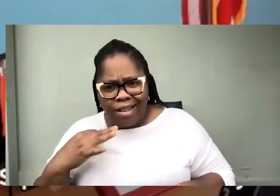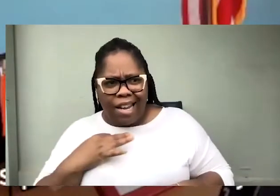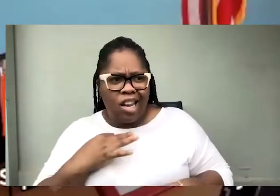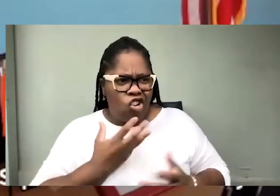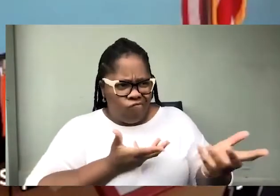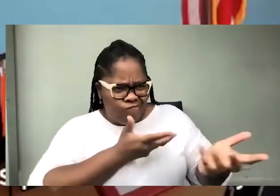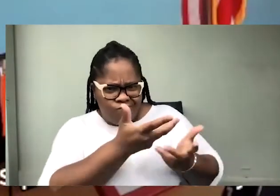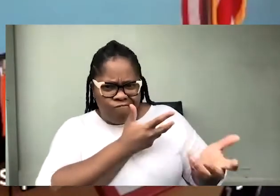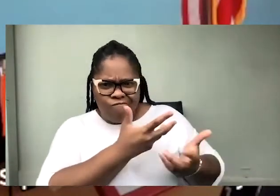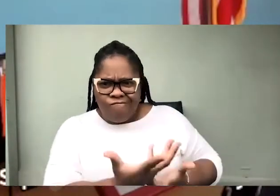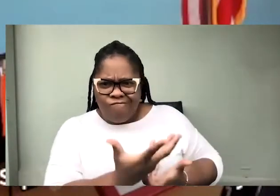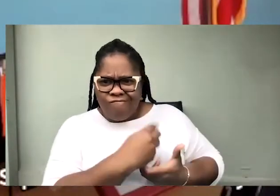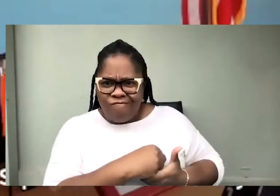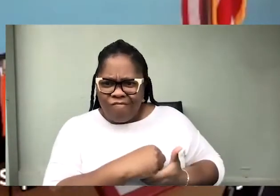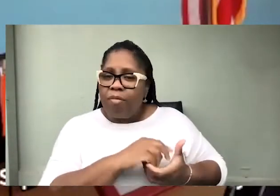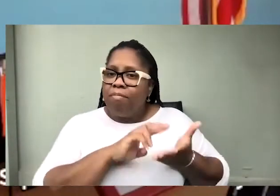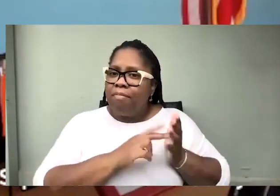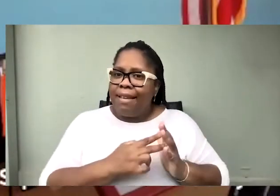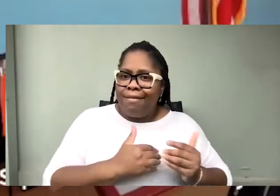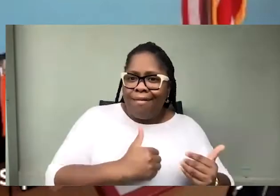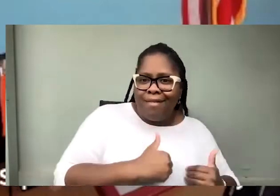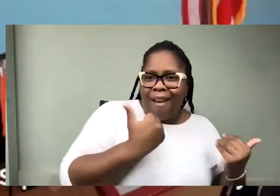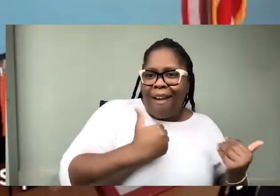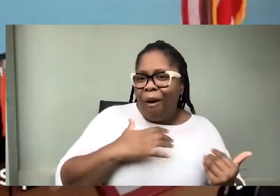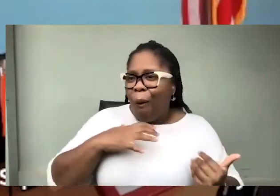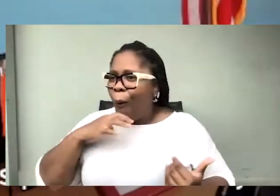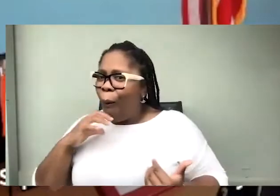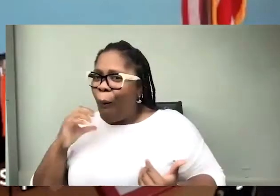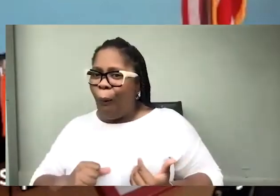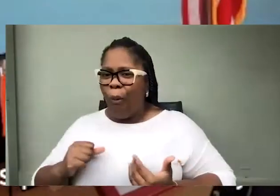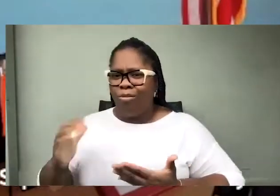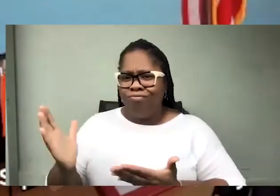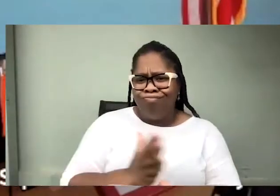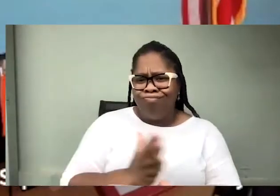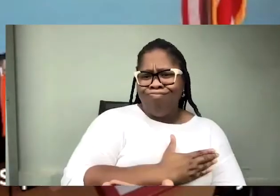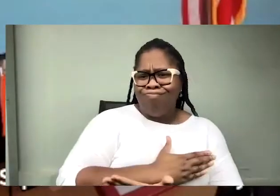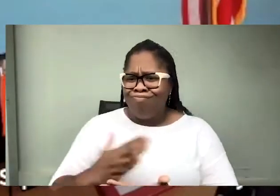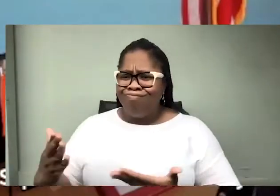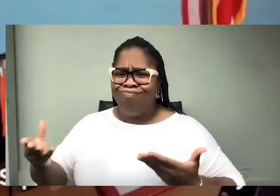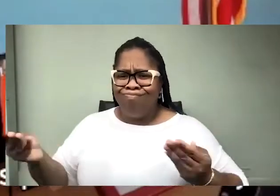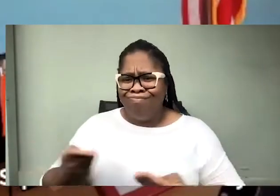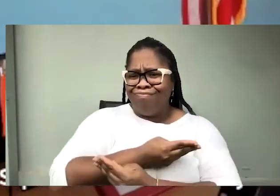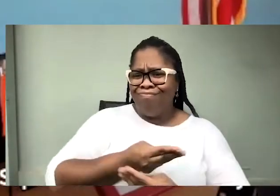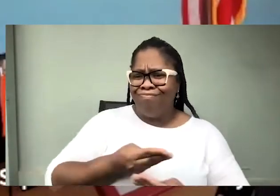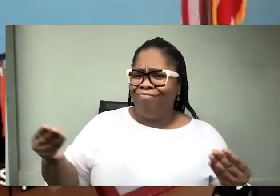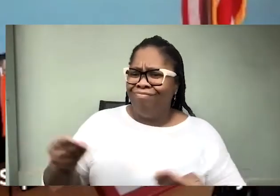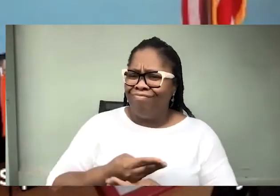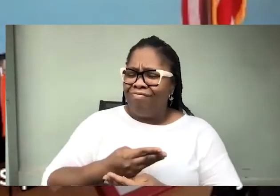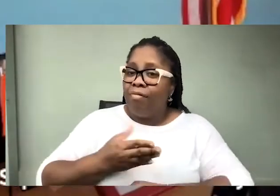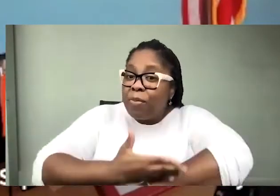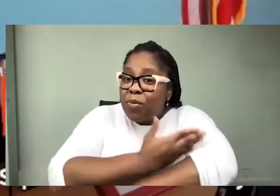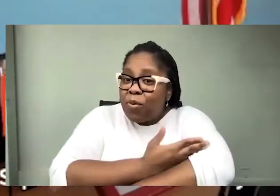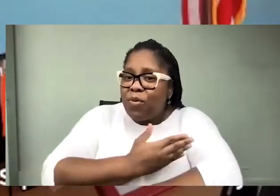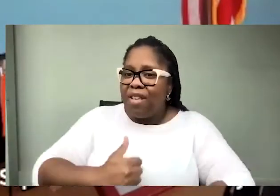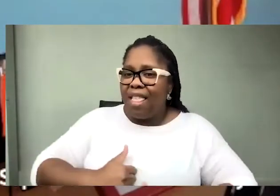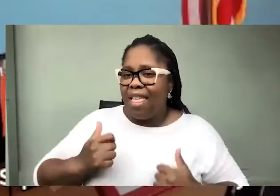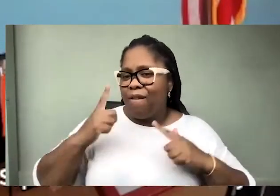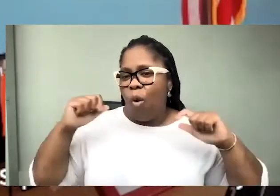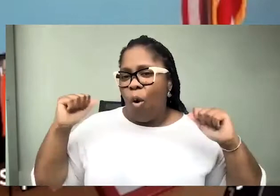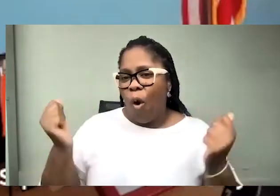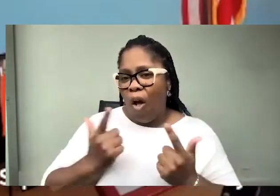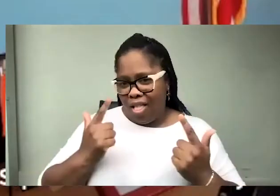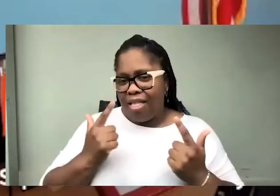engagement allows for multi-generational exchanges. And this will enhance the quality of life for all,